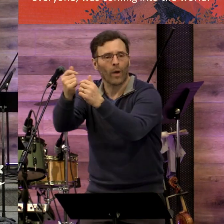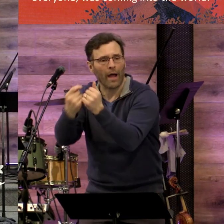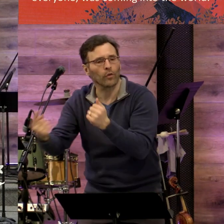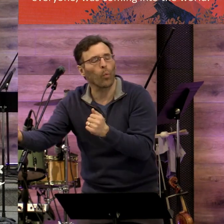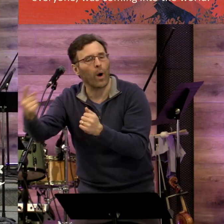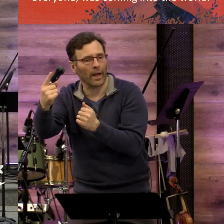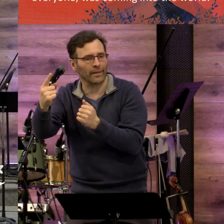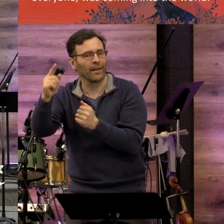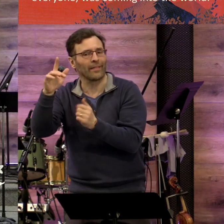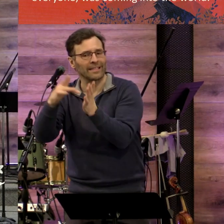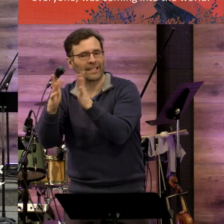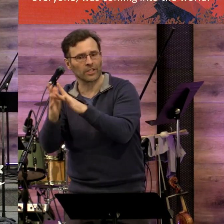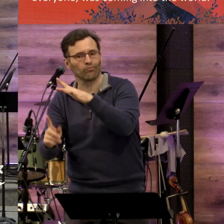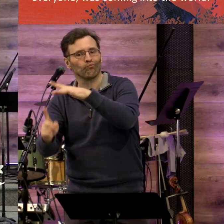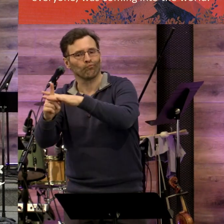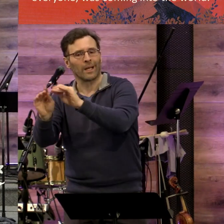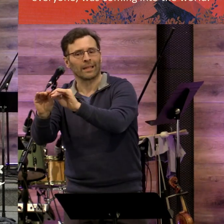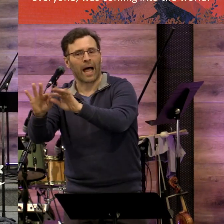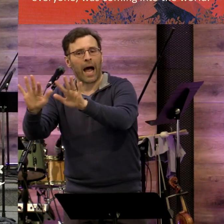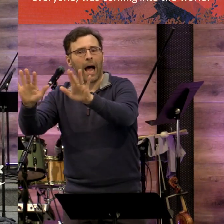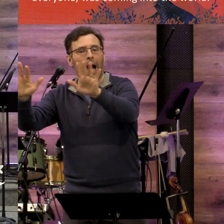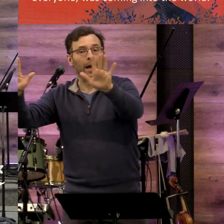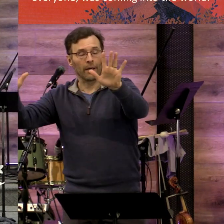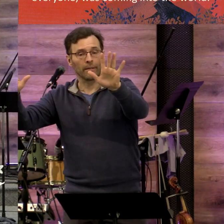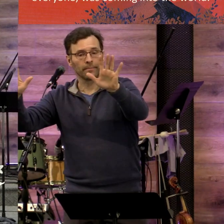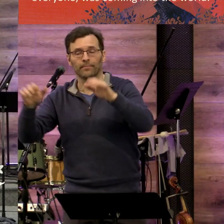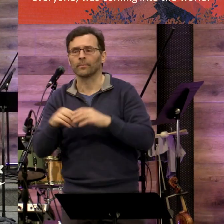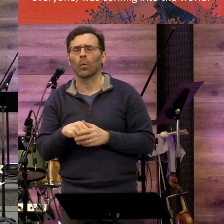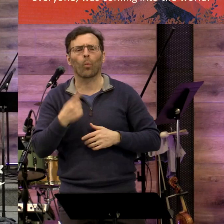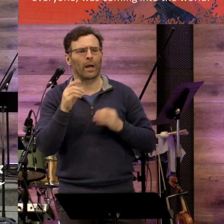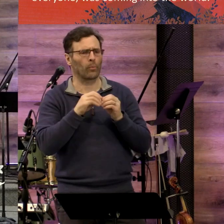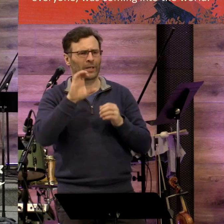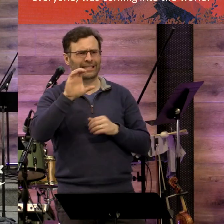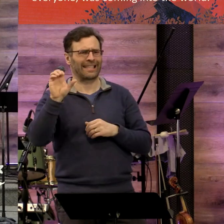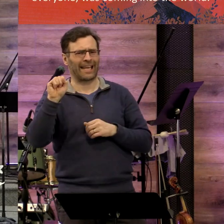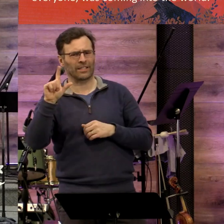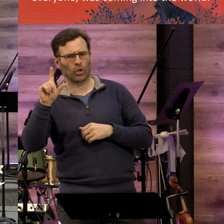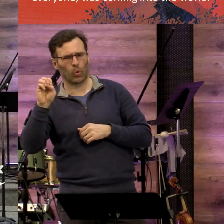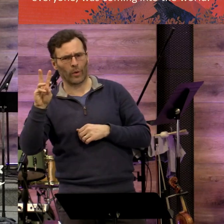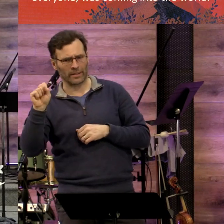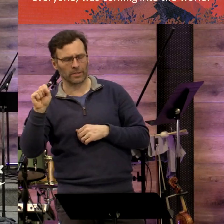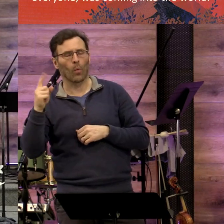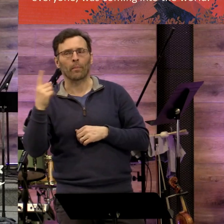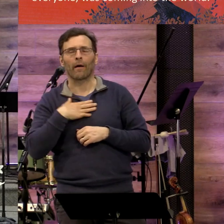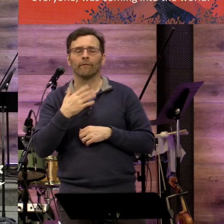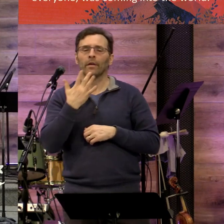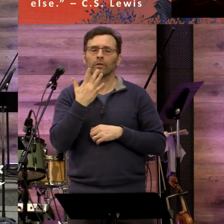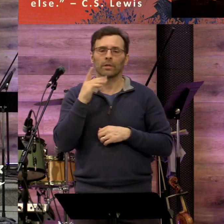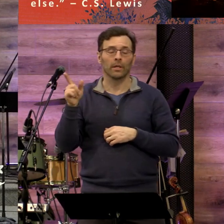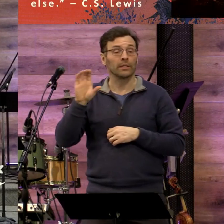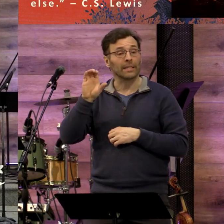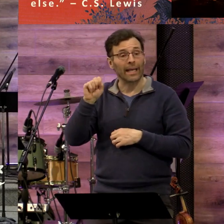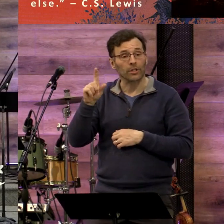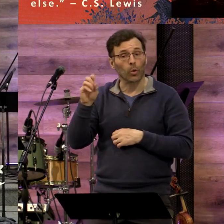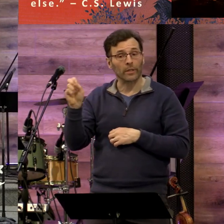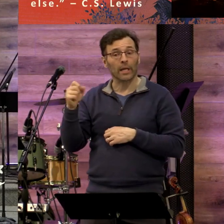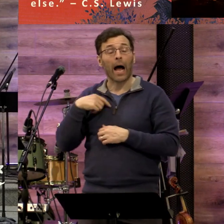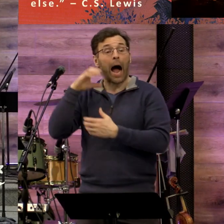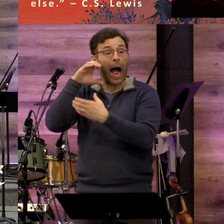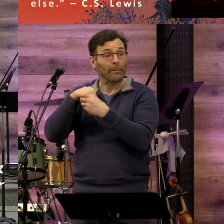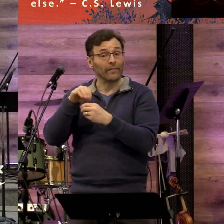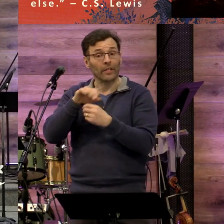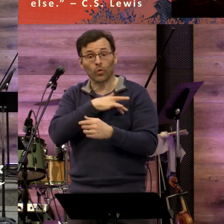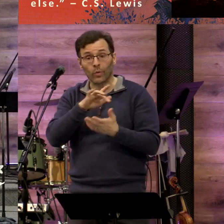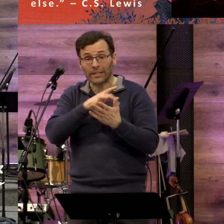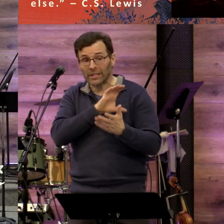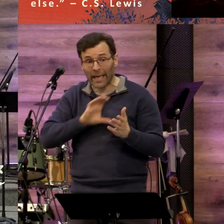was coming into the world. One more C.S. Lewis quote, and then I'll be done, I promise. But this one's one of my favorites. He says, I believe in Christianity